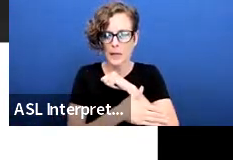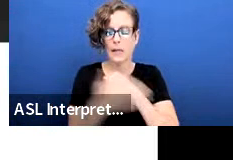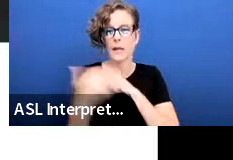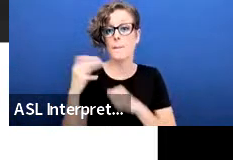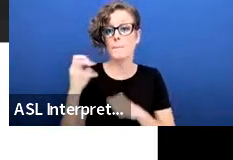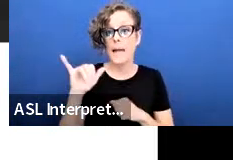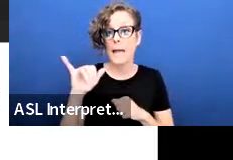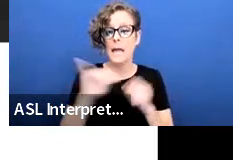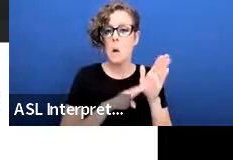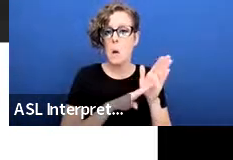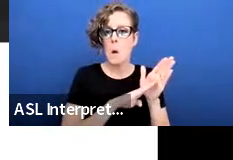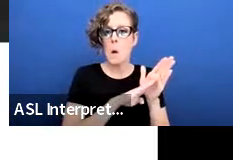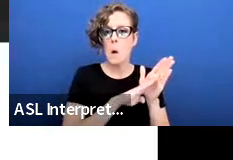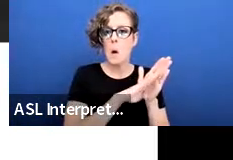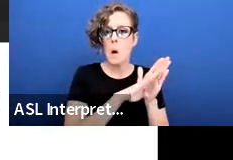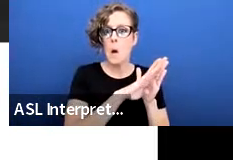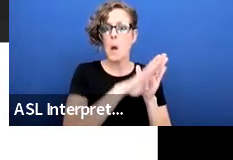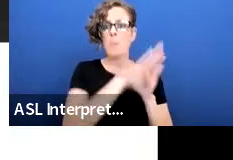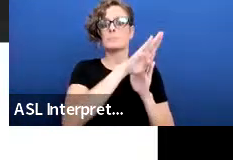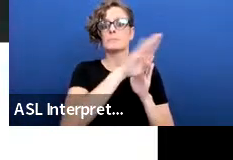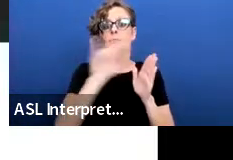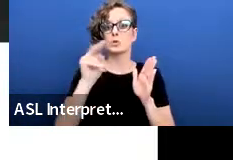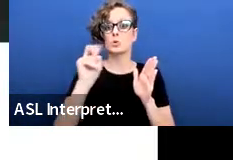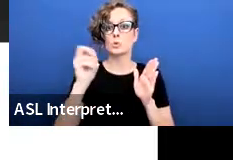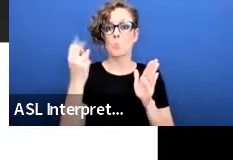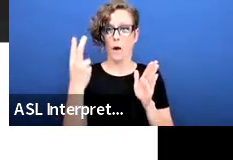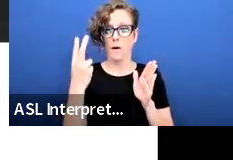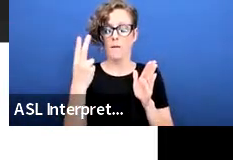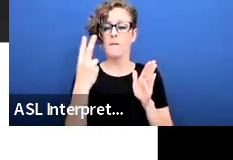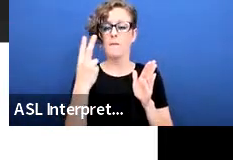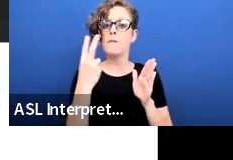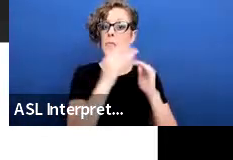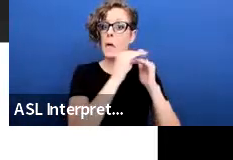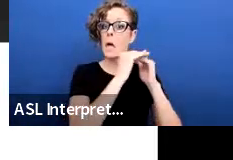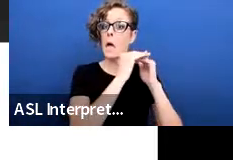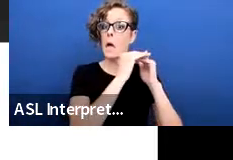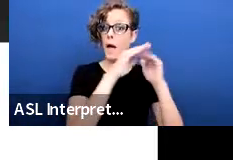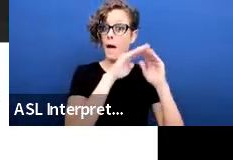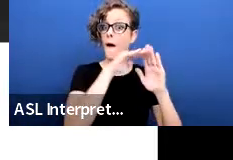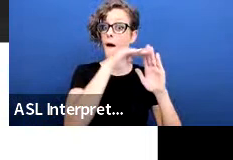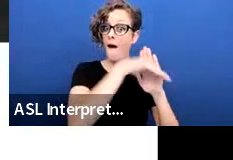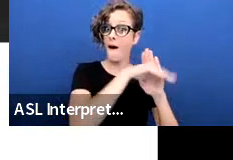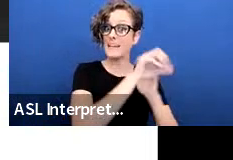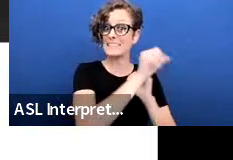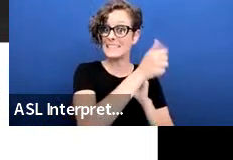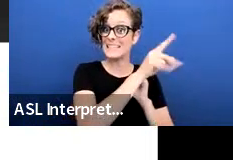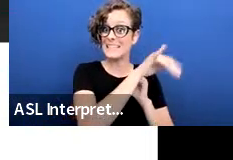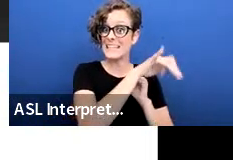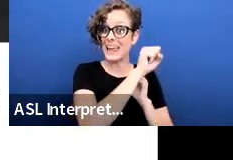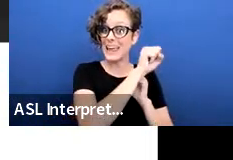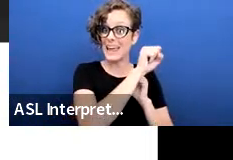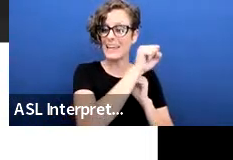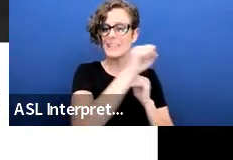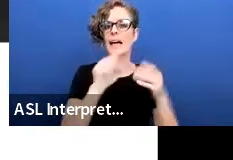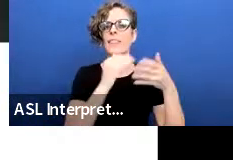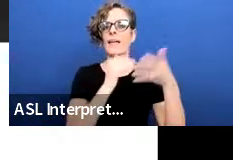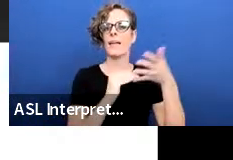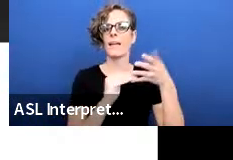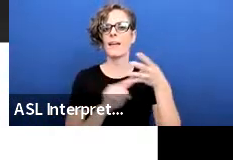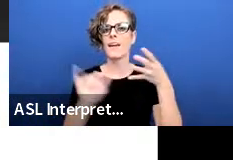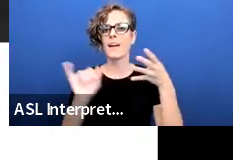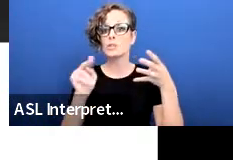June 12th, about 10 days of improvement. And then in late June, again, things